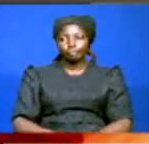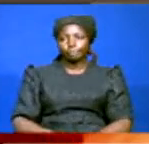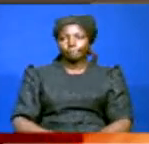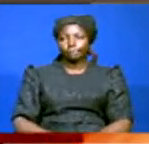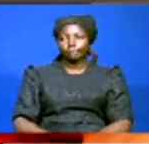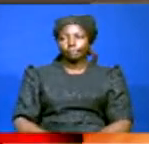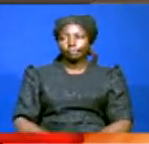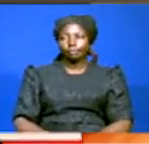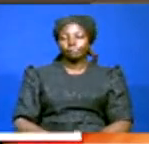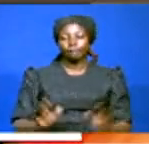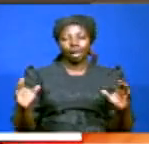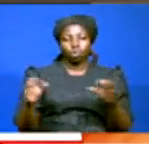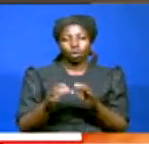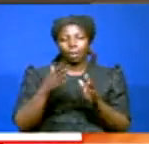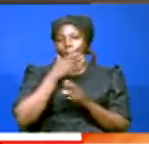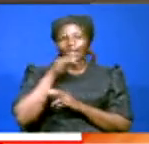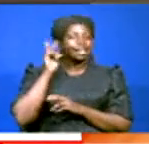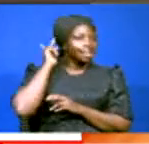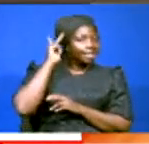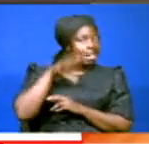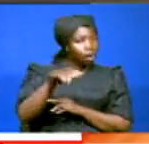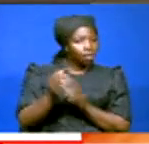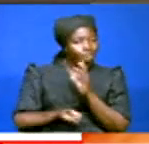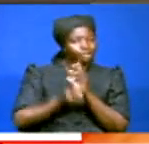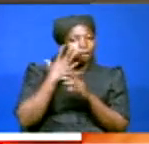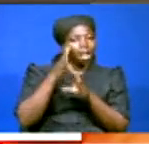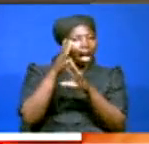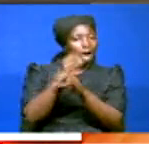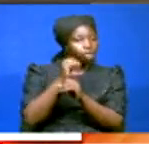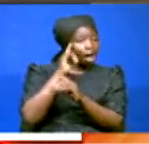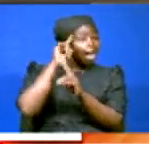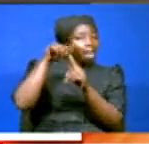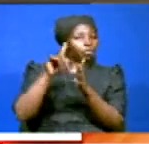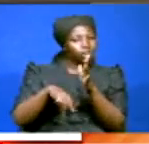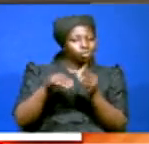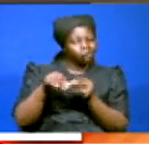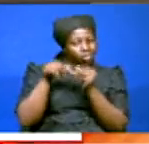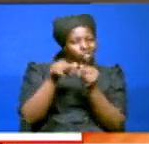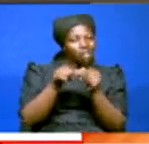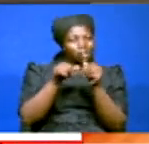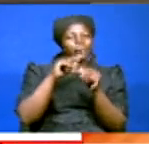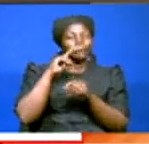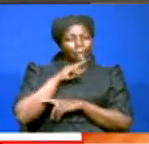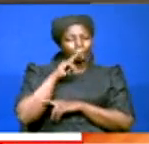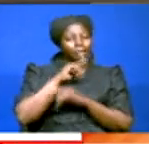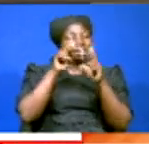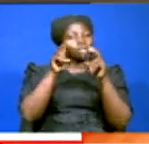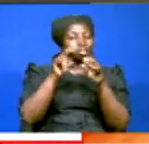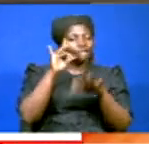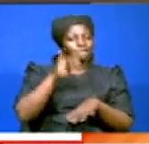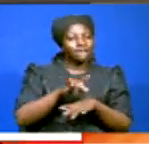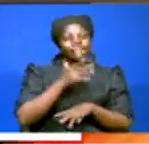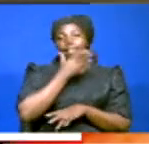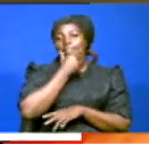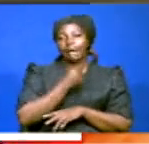And a group of men in Kisii County has formed an association that seeks to address pertinent issues affecting the male gender. The issues